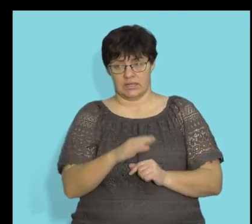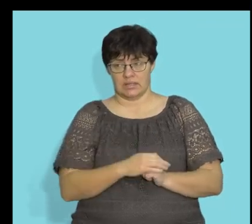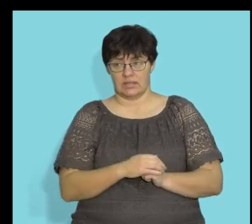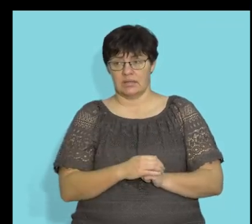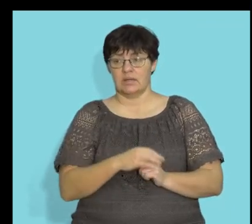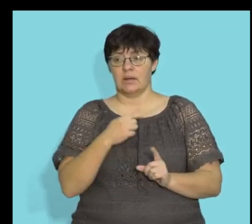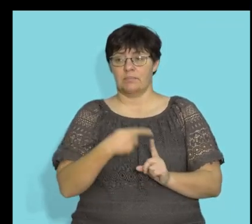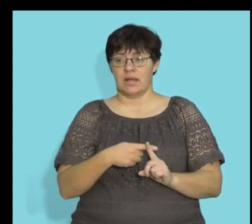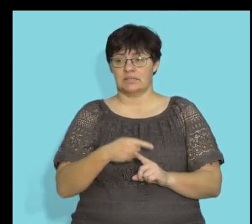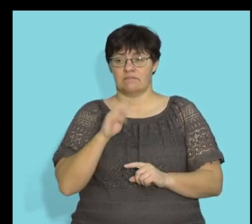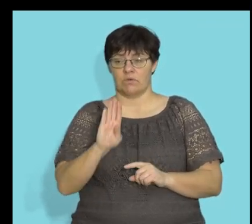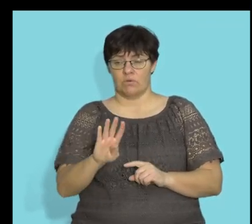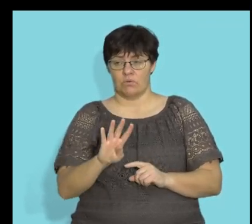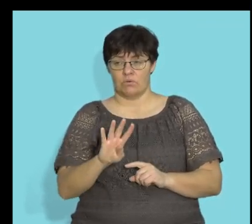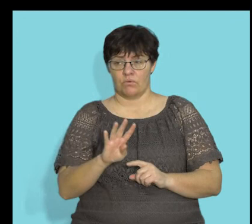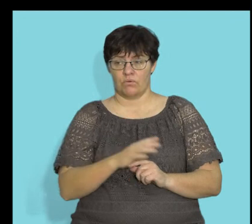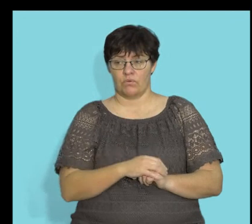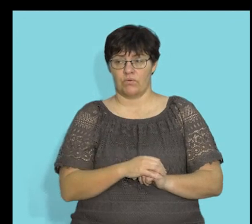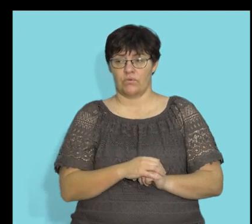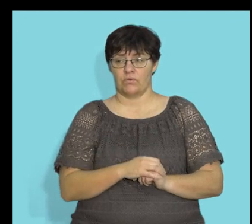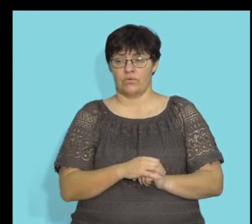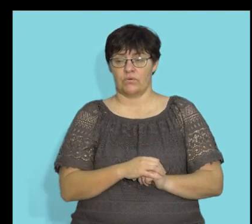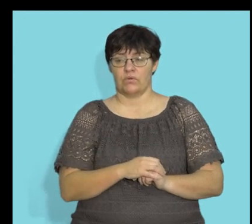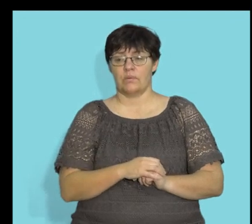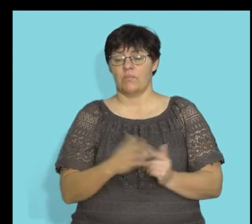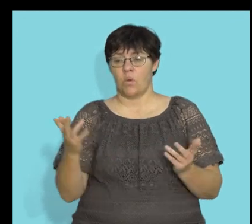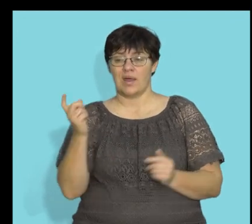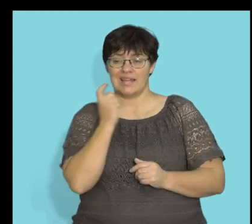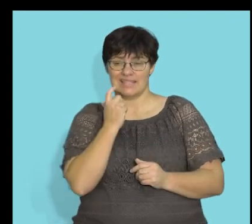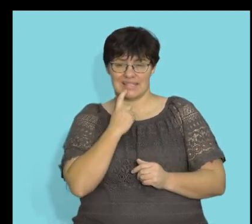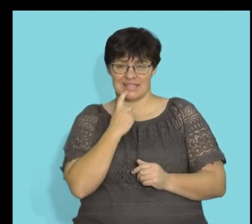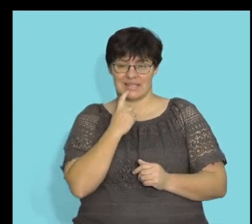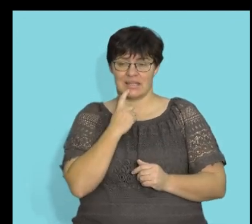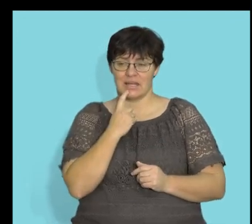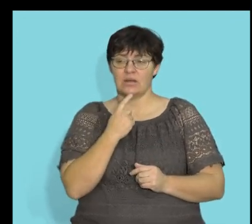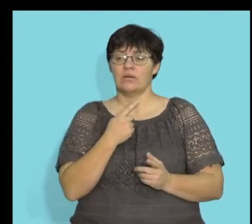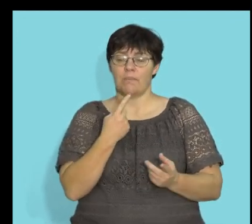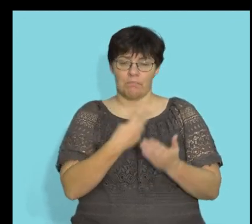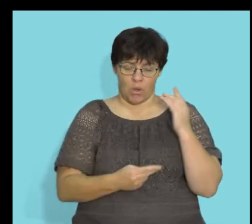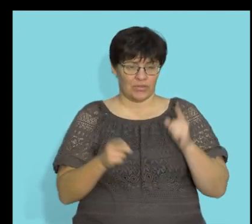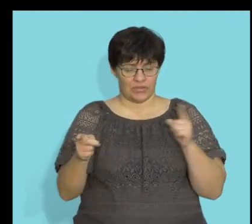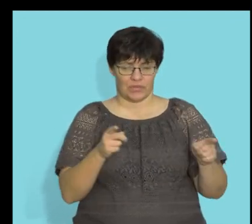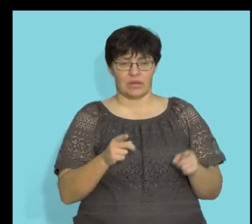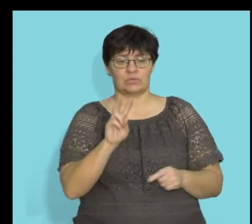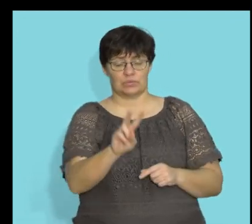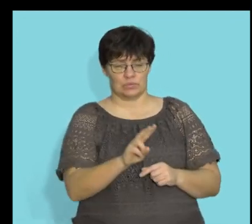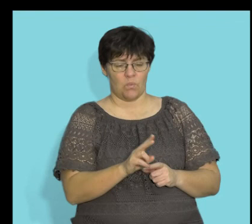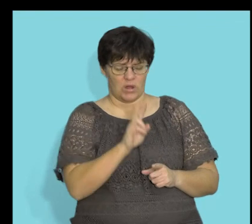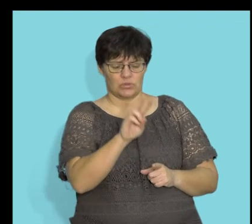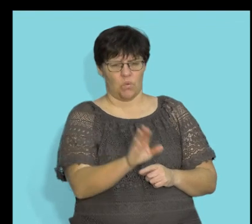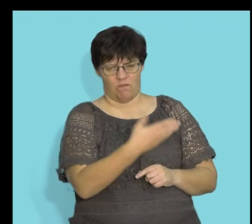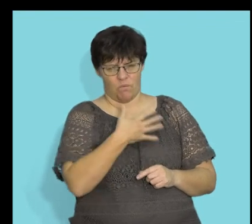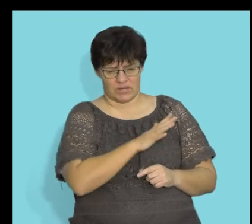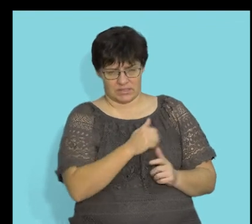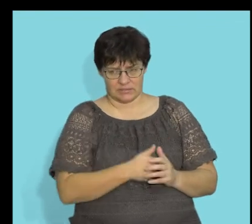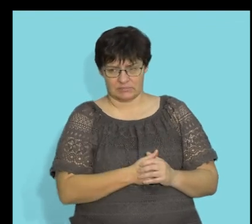2b plus 4. To make my life a bit easier, I'm going to multiply both sides of this equation by